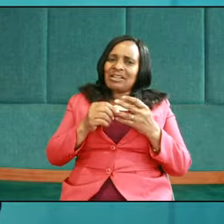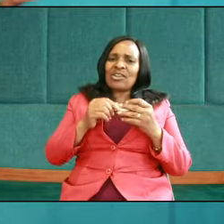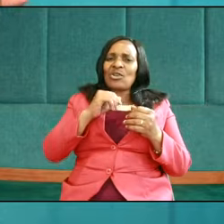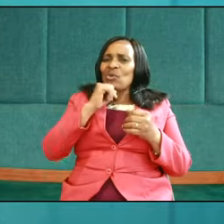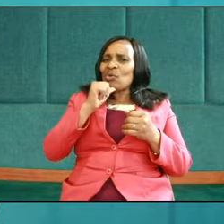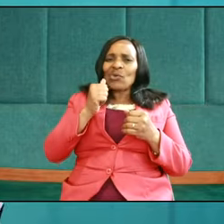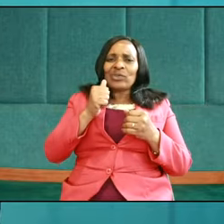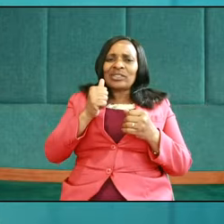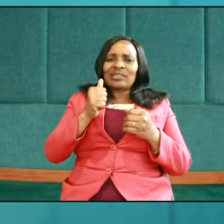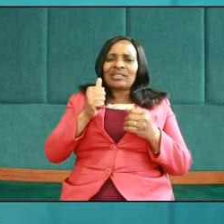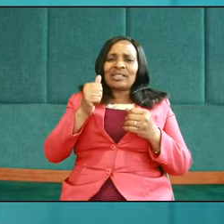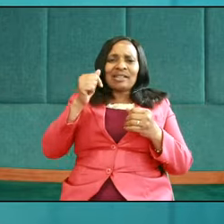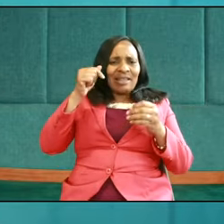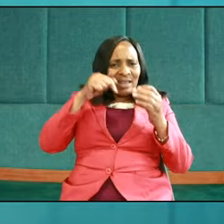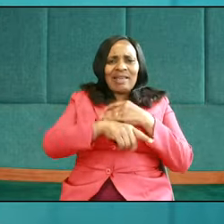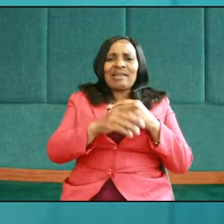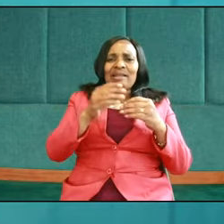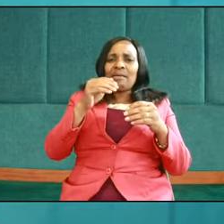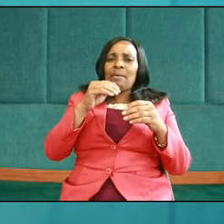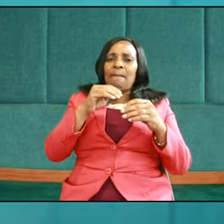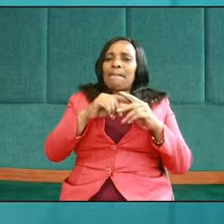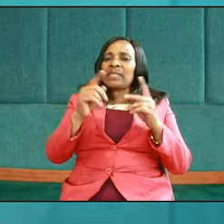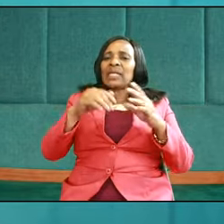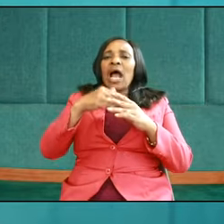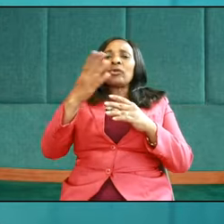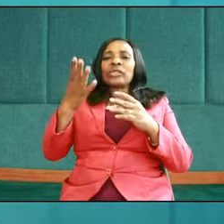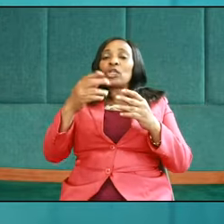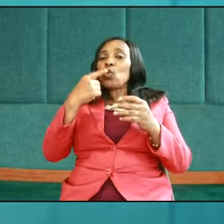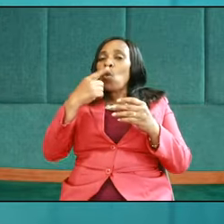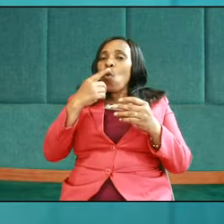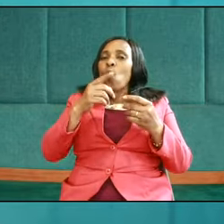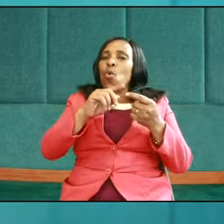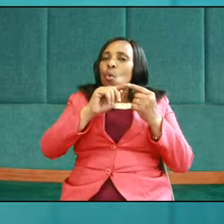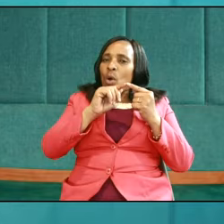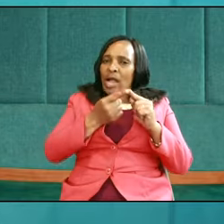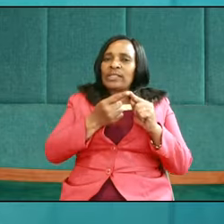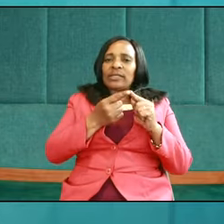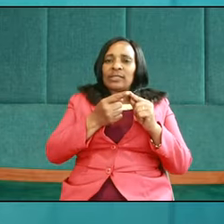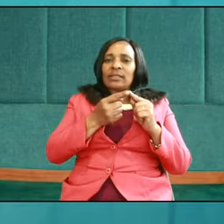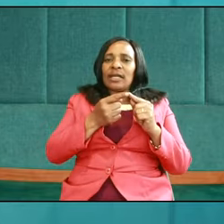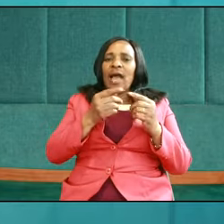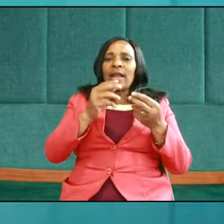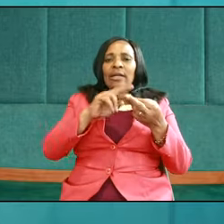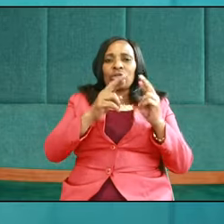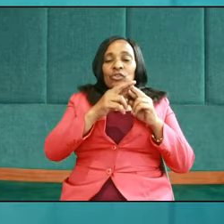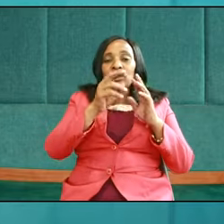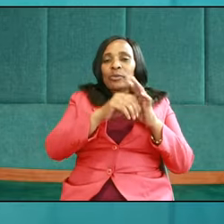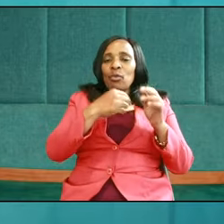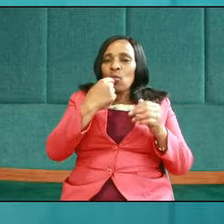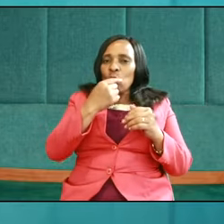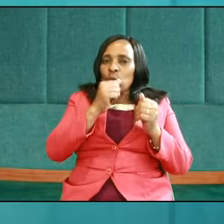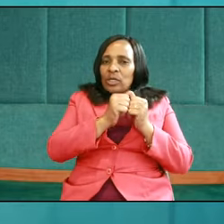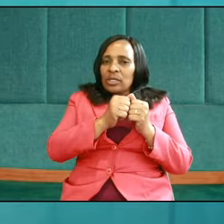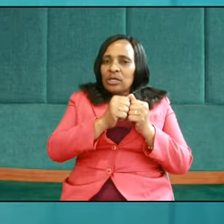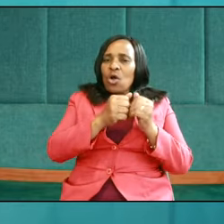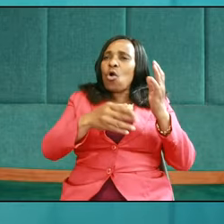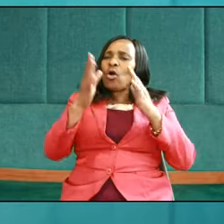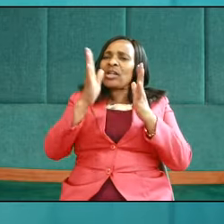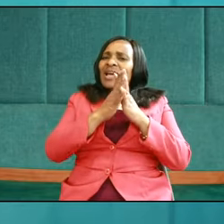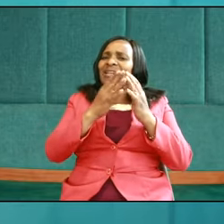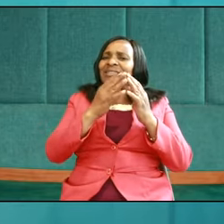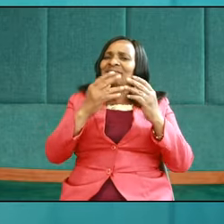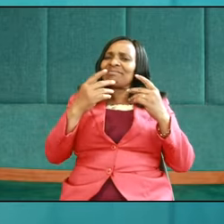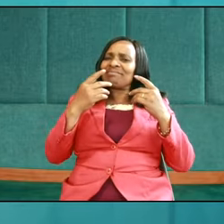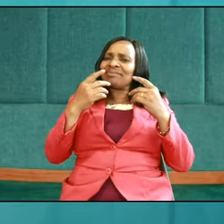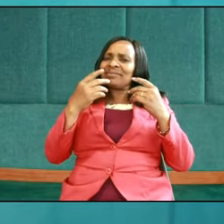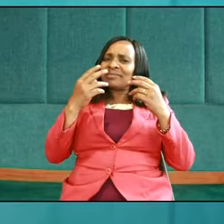not just externally, but internally mm-hmm. on who you have your allegiance to. Mm-hmm. And is it God or is it Satan? So I think sin